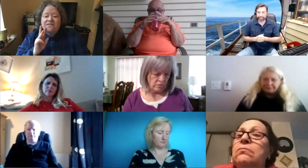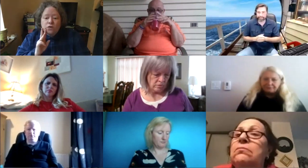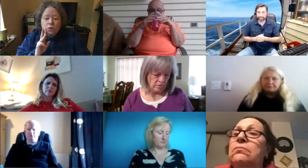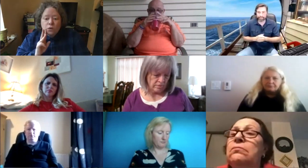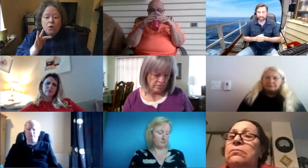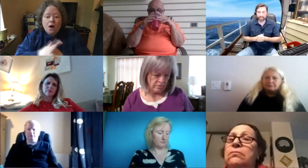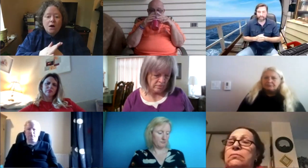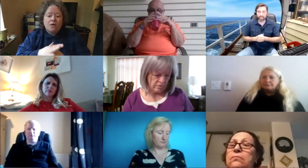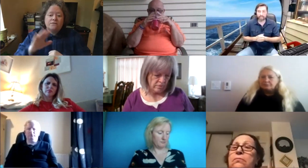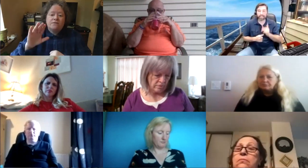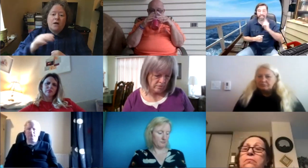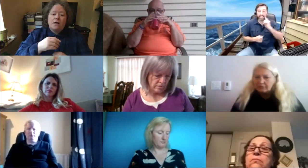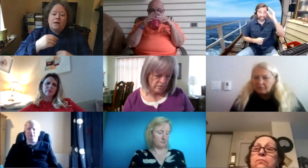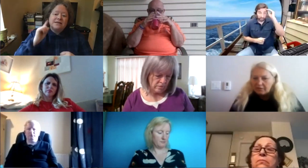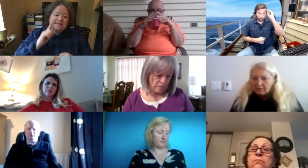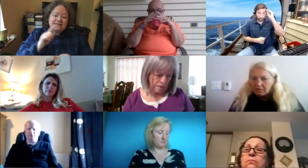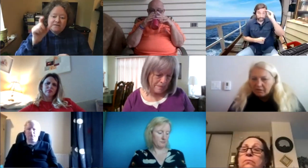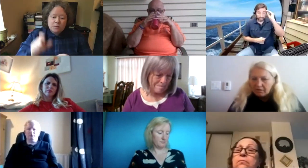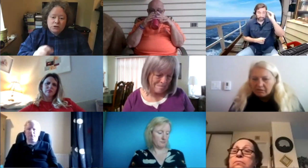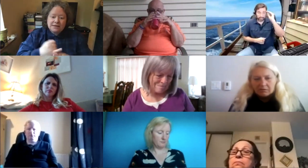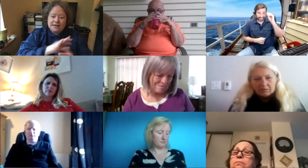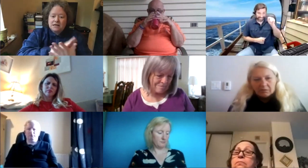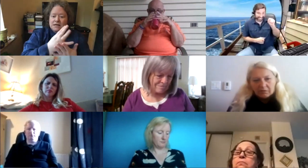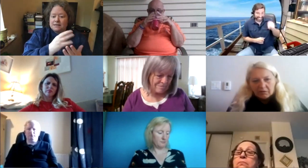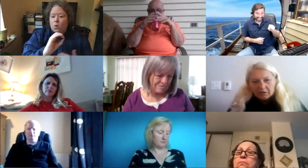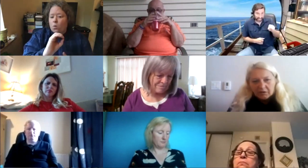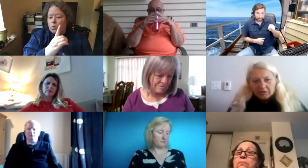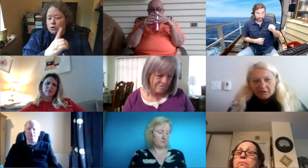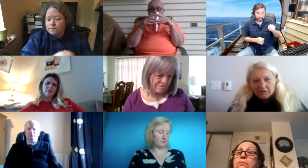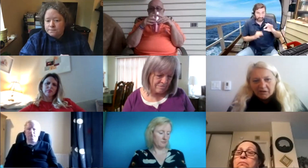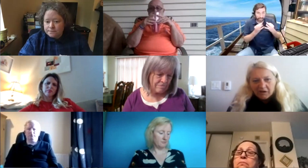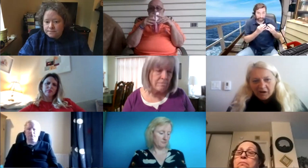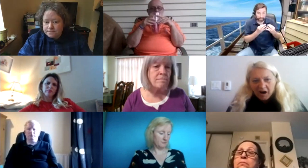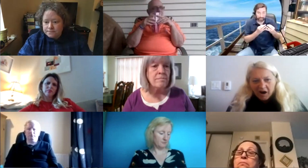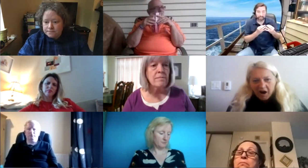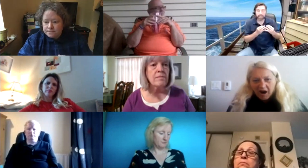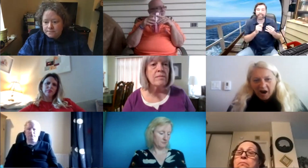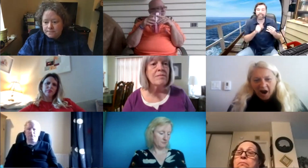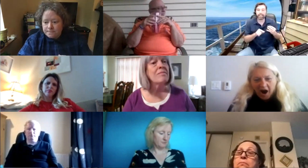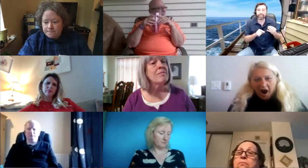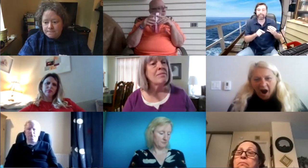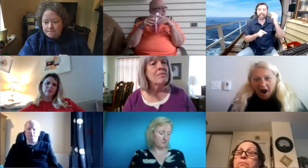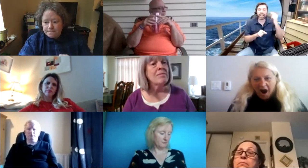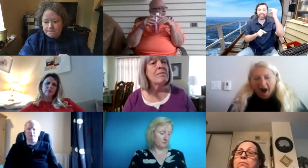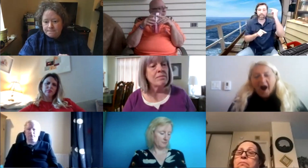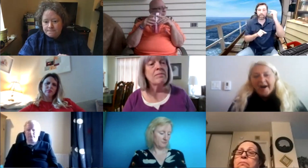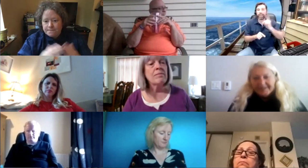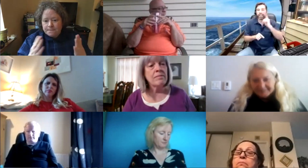And the deaf boy here is the nephew of a deaf person in